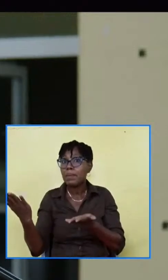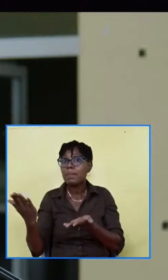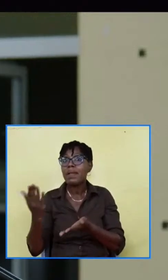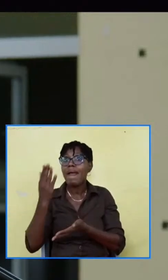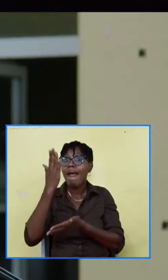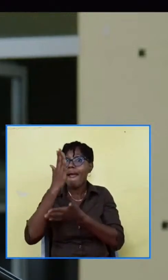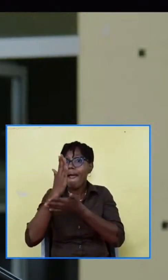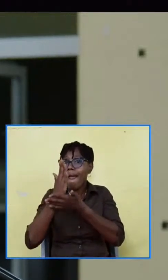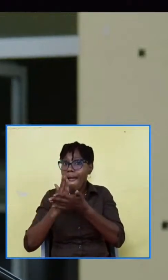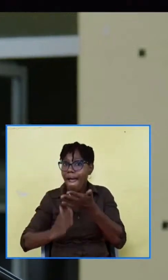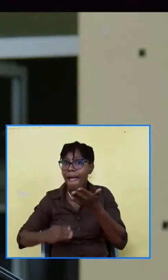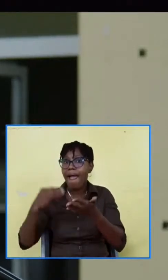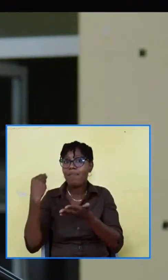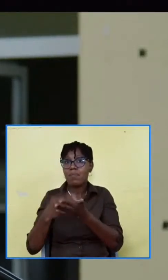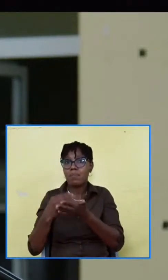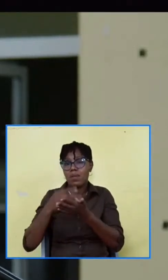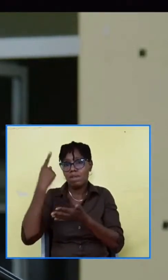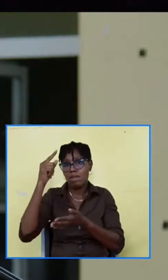it. But